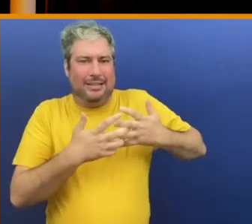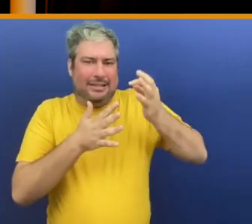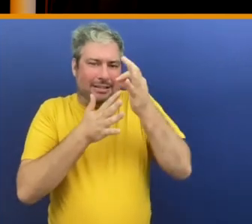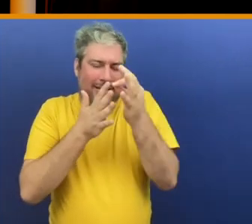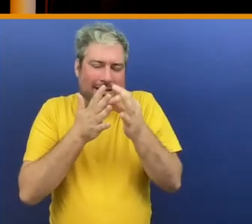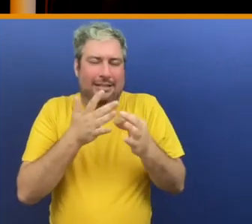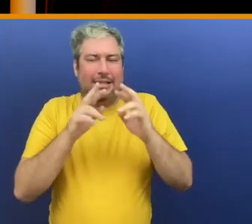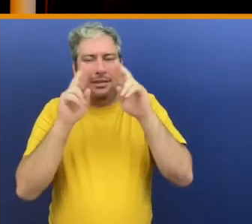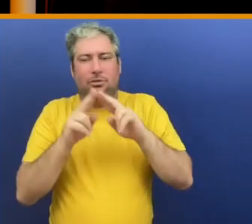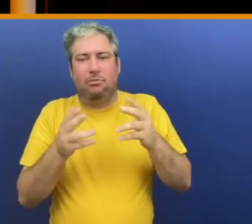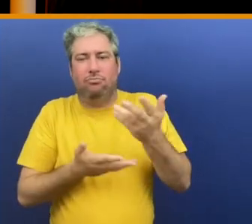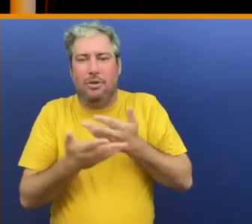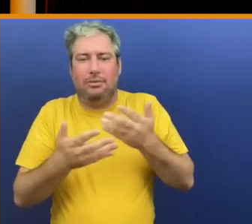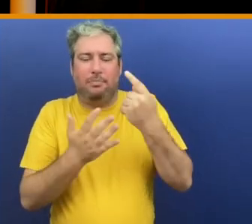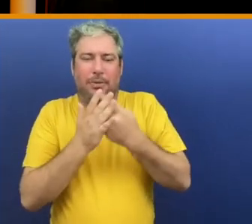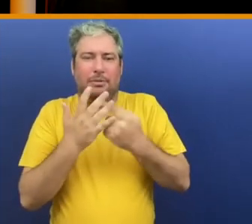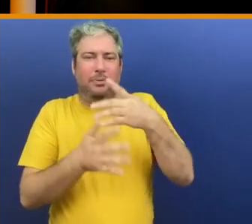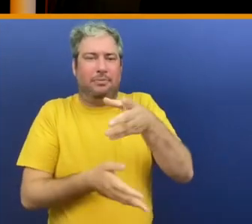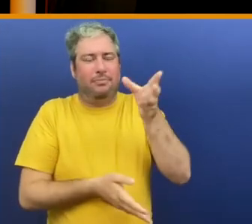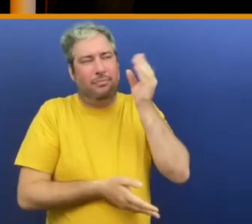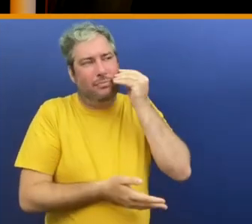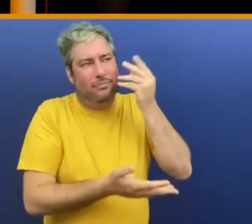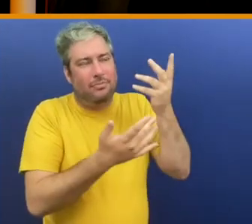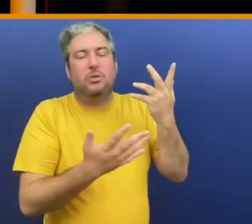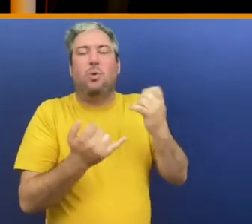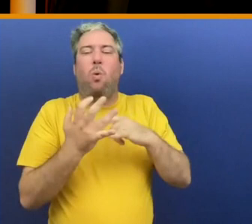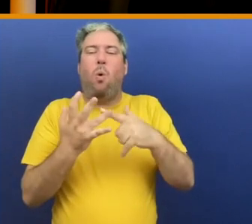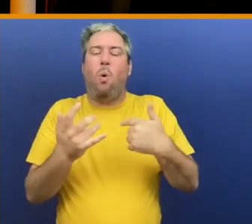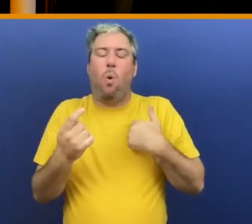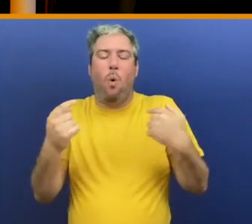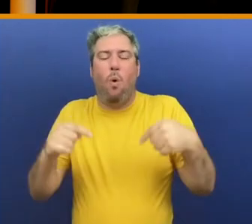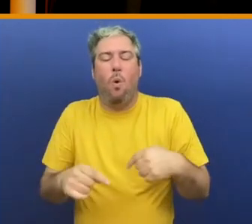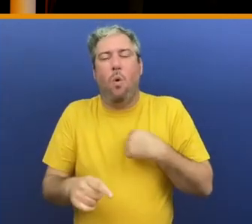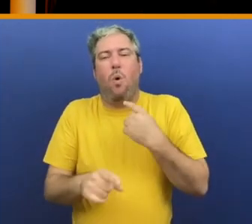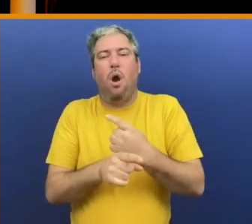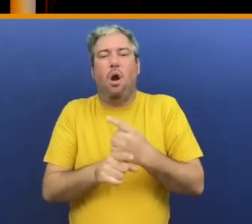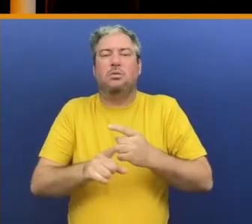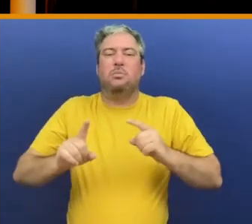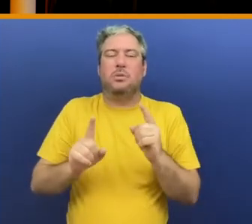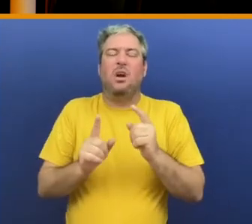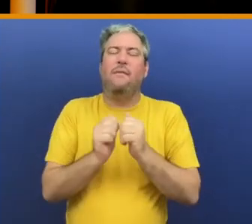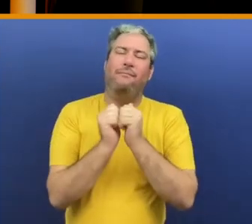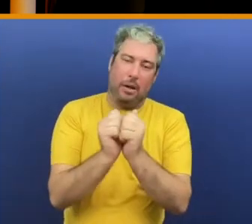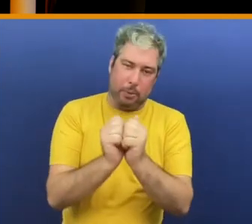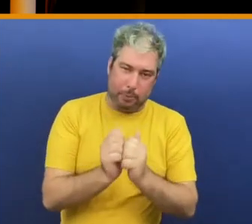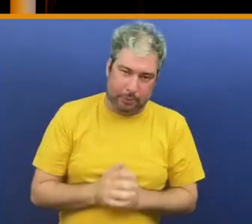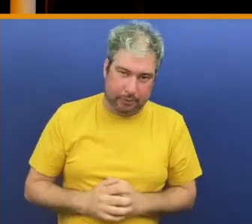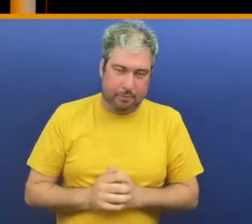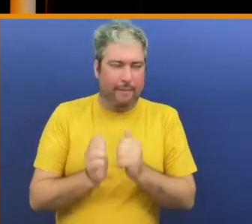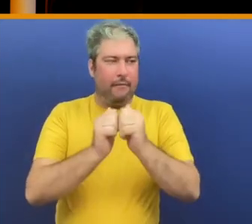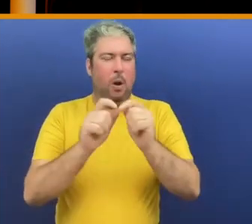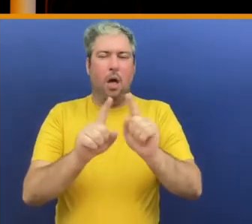Instead, I'm here to talk about values. Values like human rights, democracy, and environmentalism, which have been restated